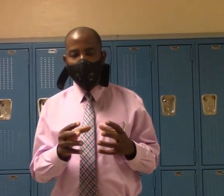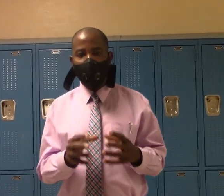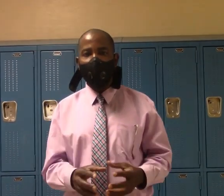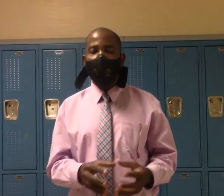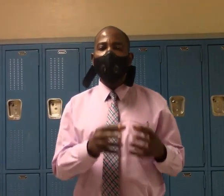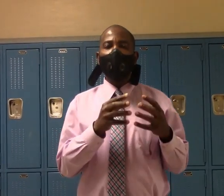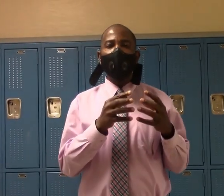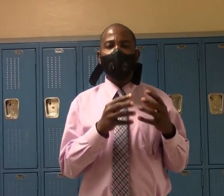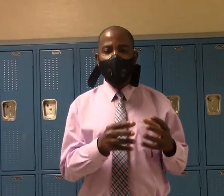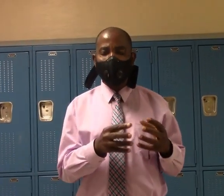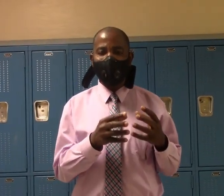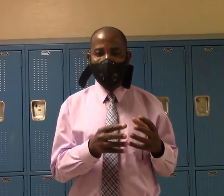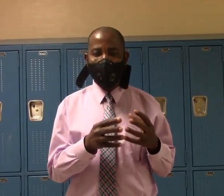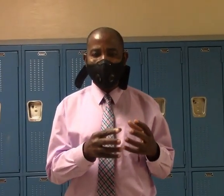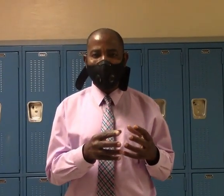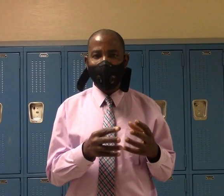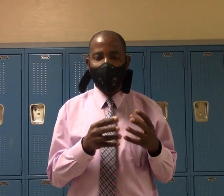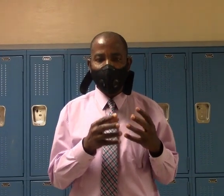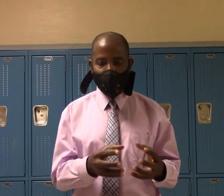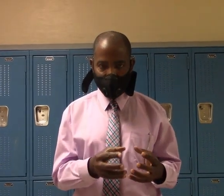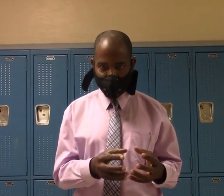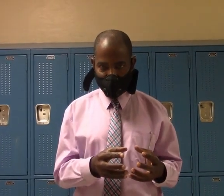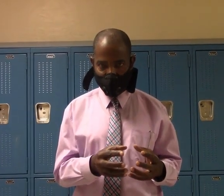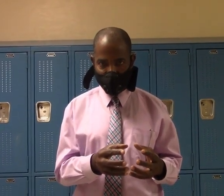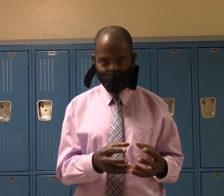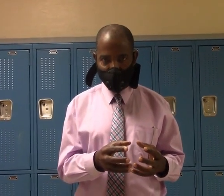are the first black-led